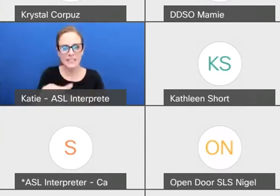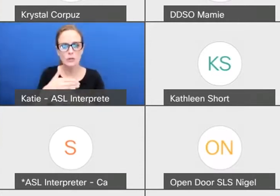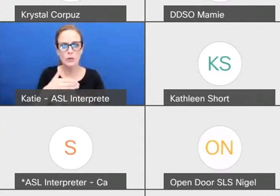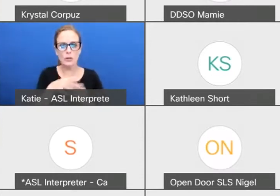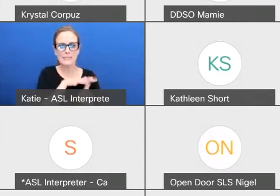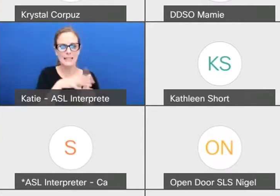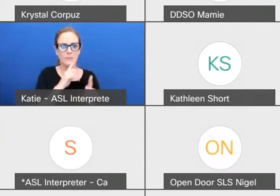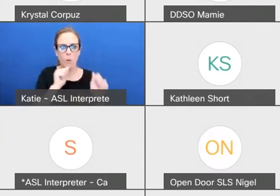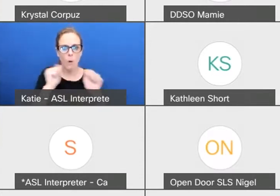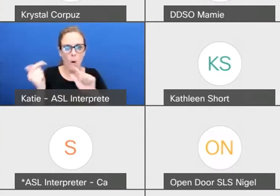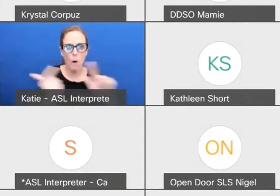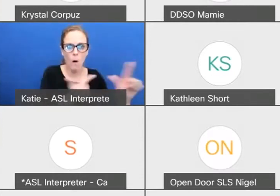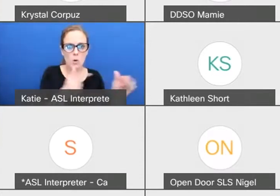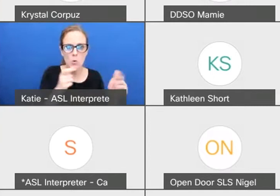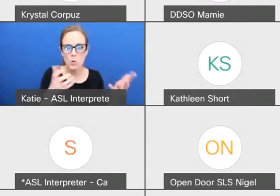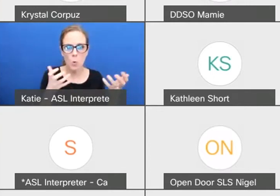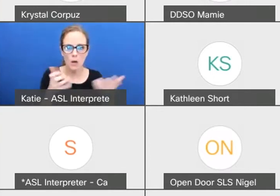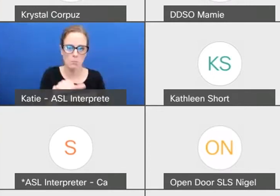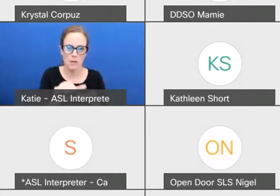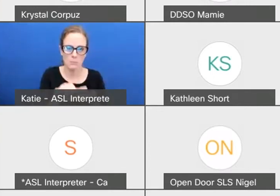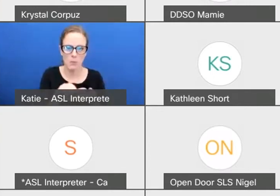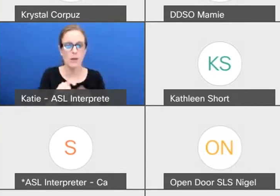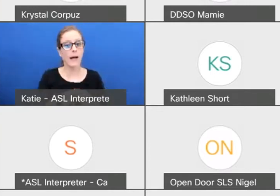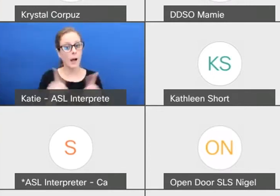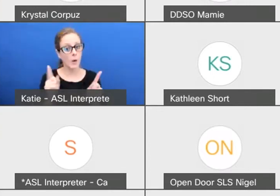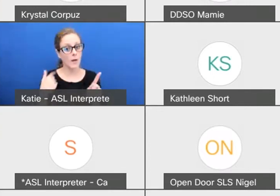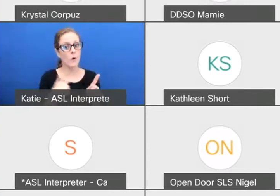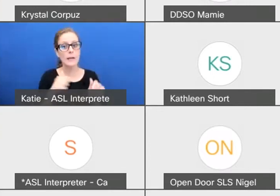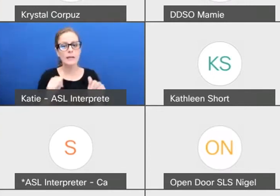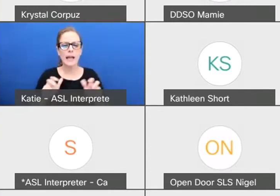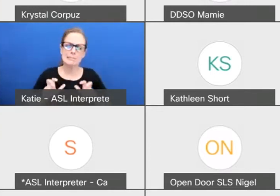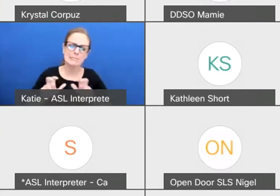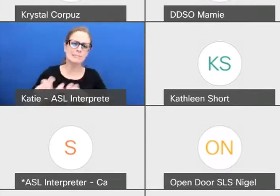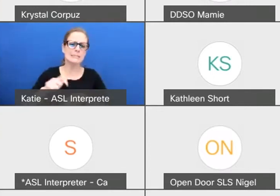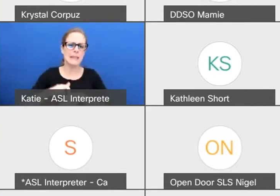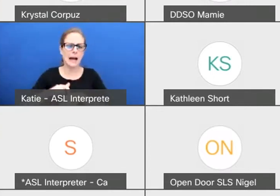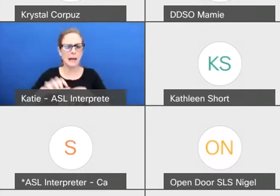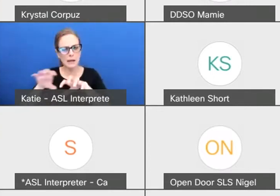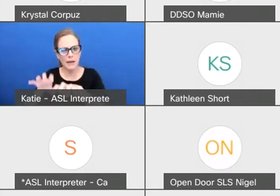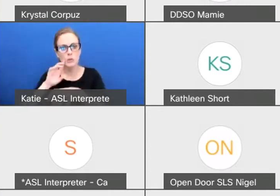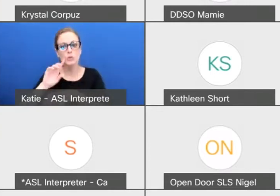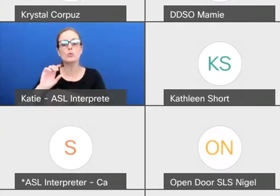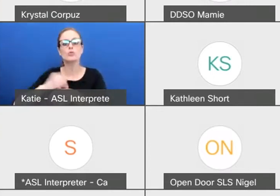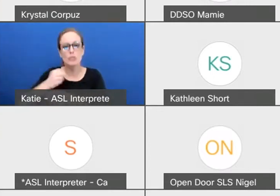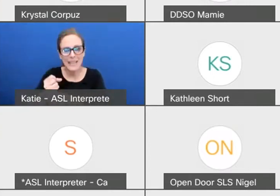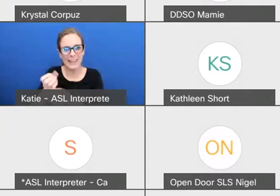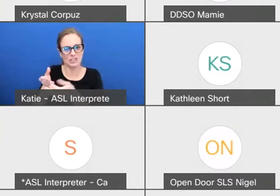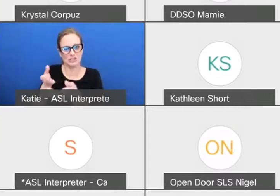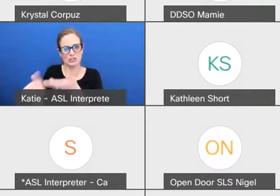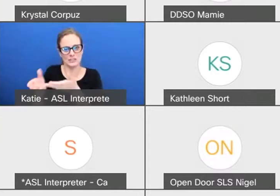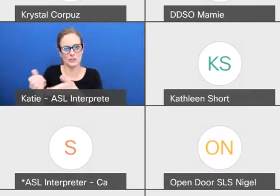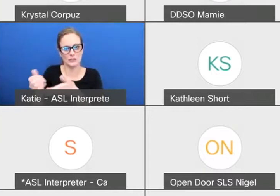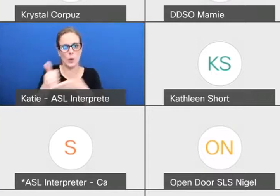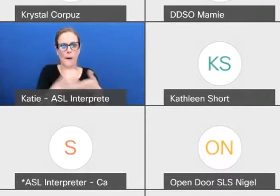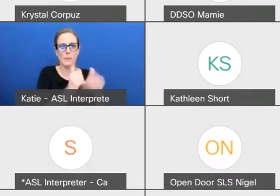impossibility. However, we can certainly put our times and efforts into creating services to help stabilize them, to keep them where they want